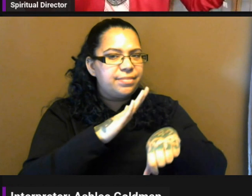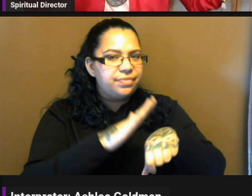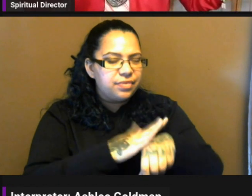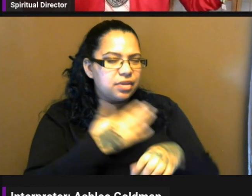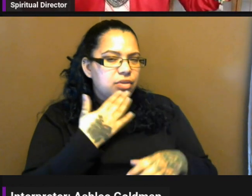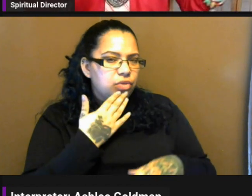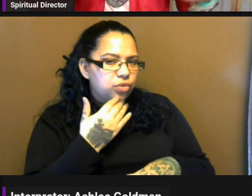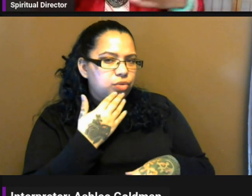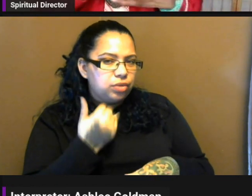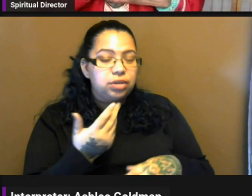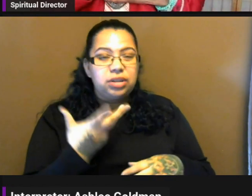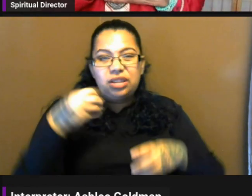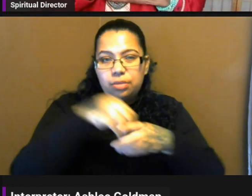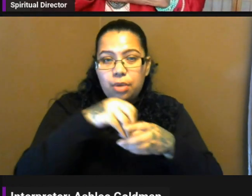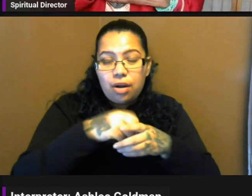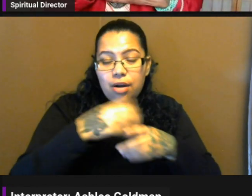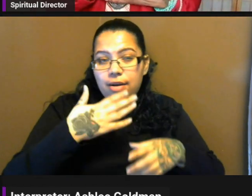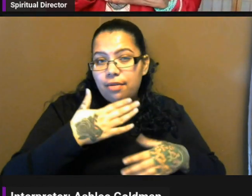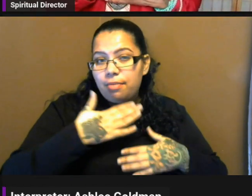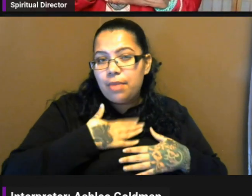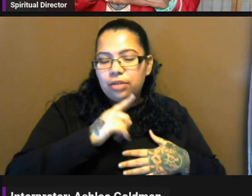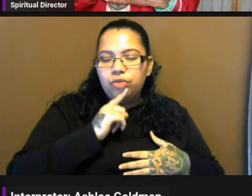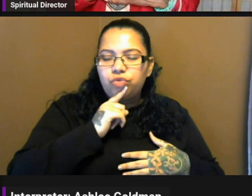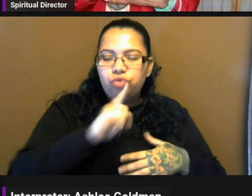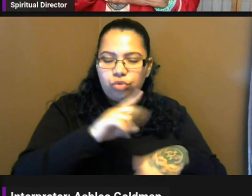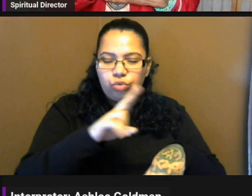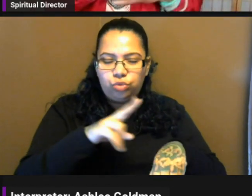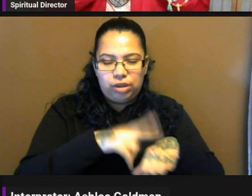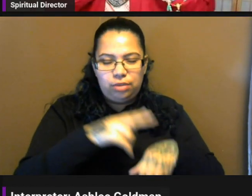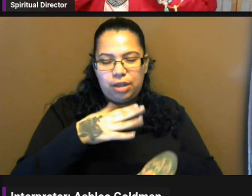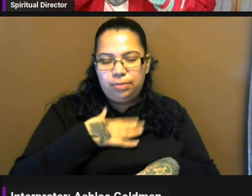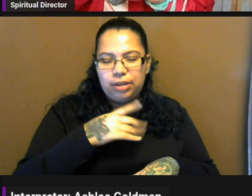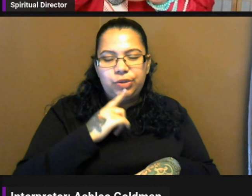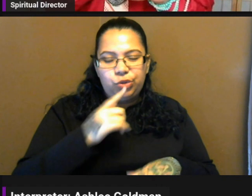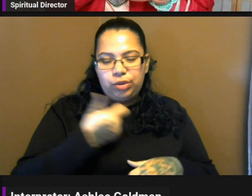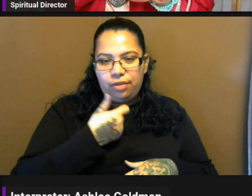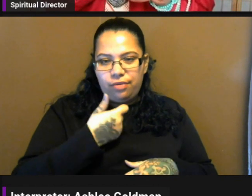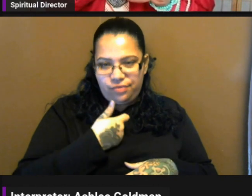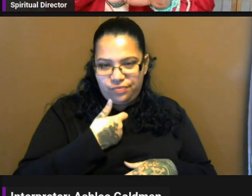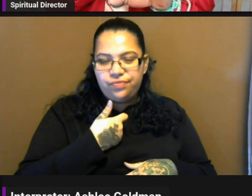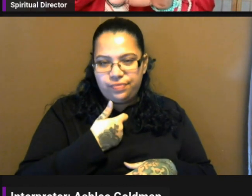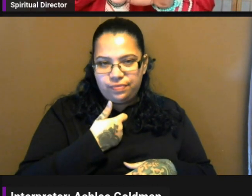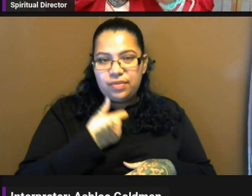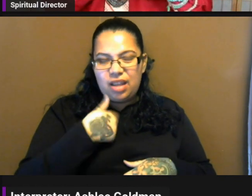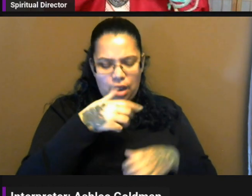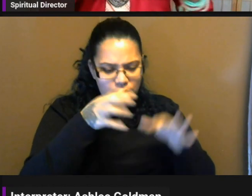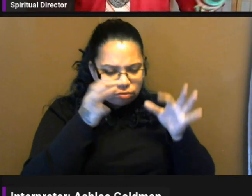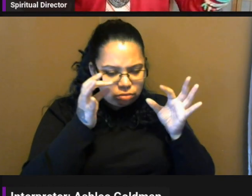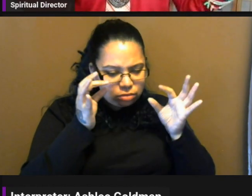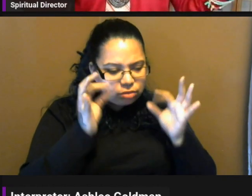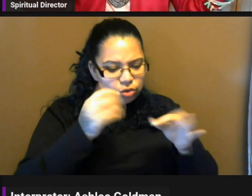Gentleness is part of my true nature. I choose to express